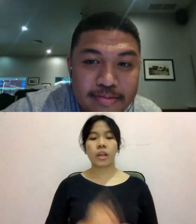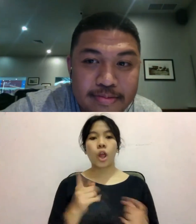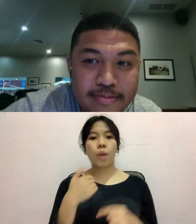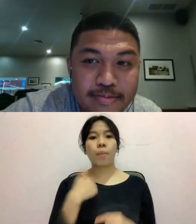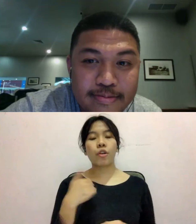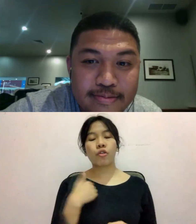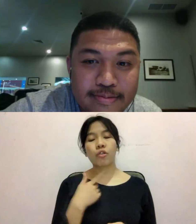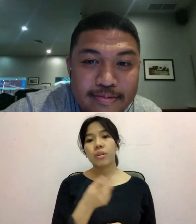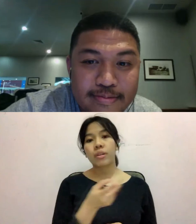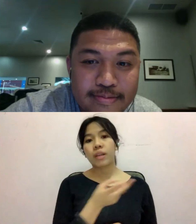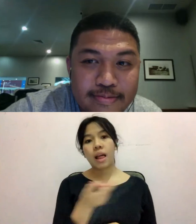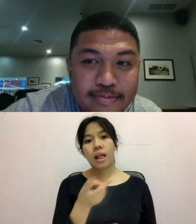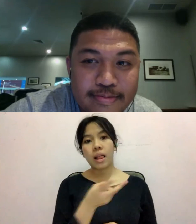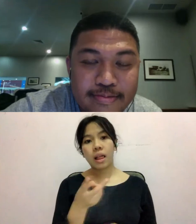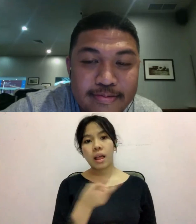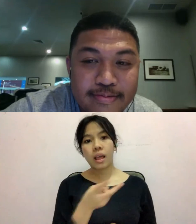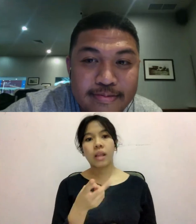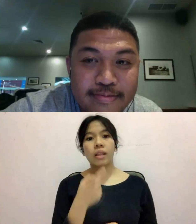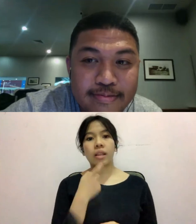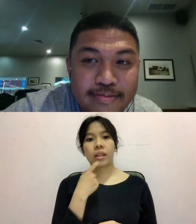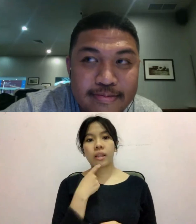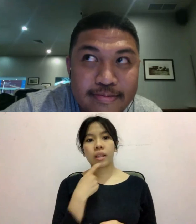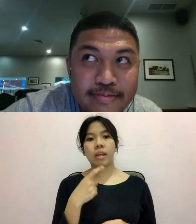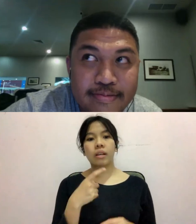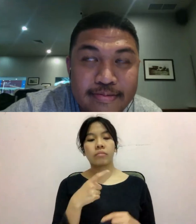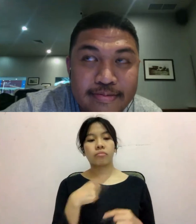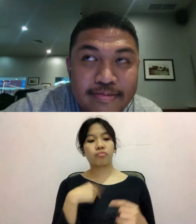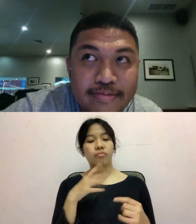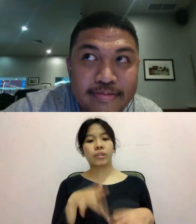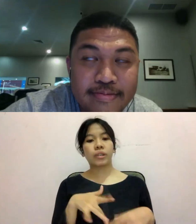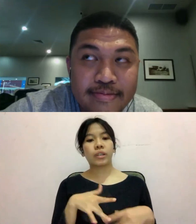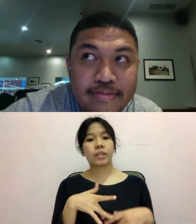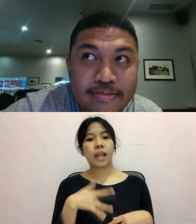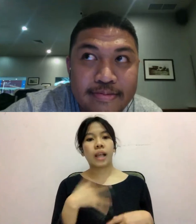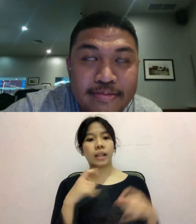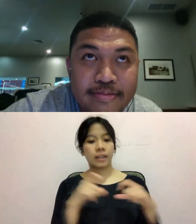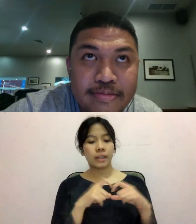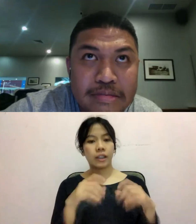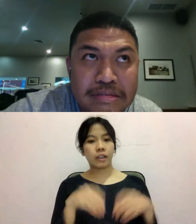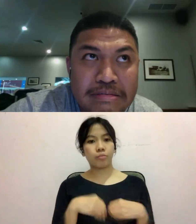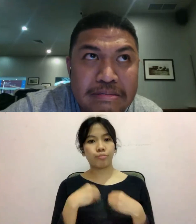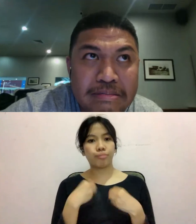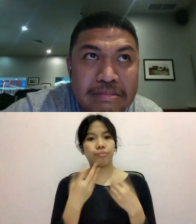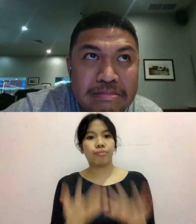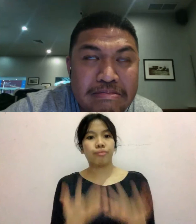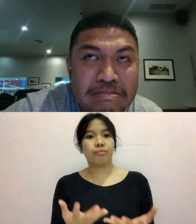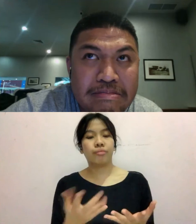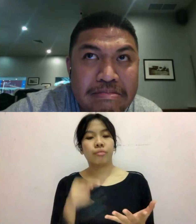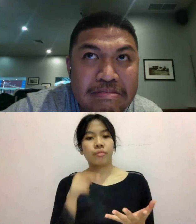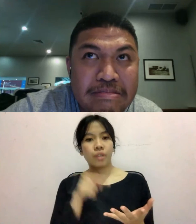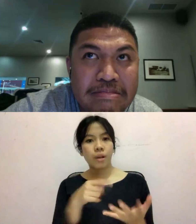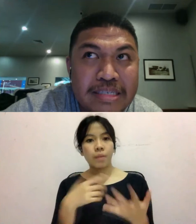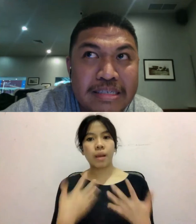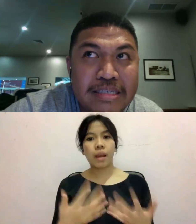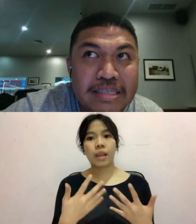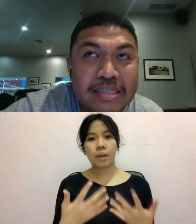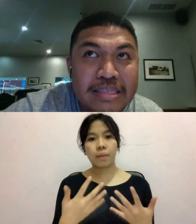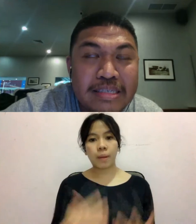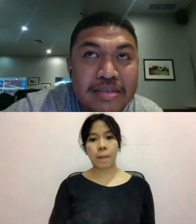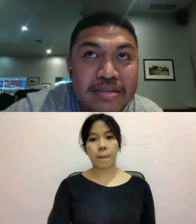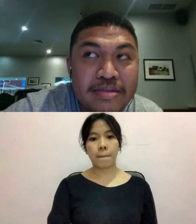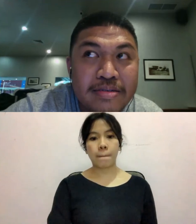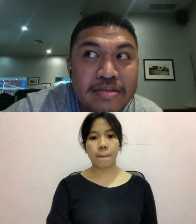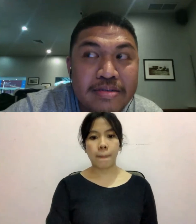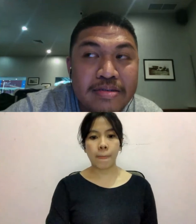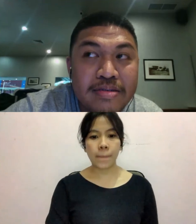for love to your partner? And what was the craziest thing you have done for love of yourself? So I guess,